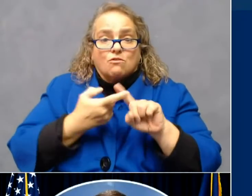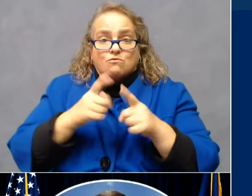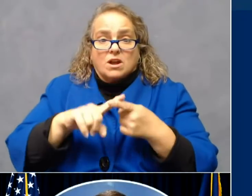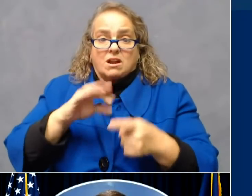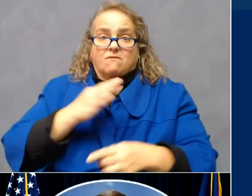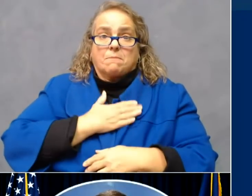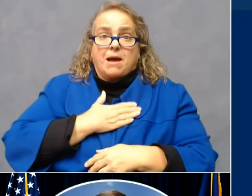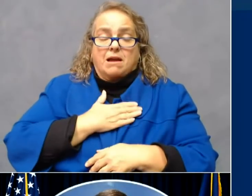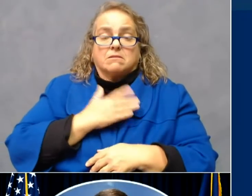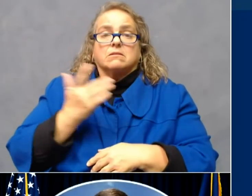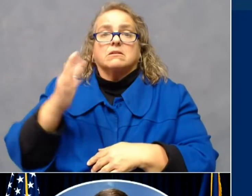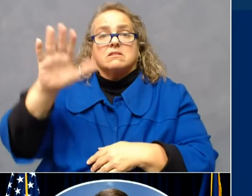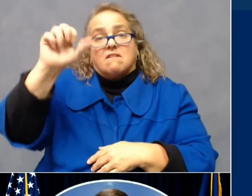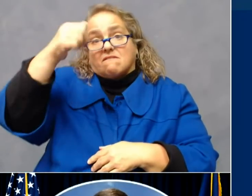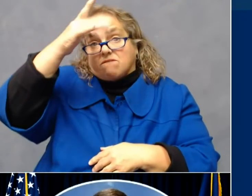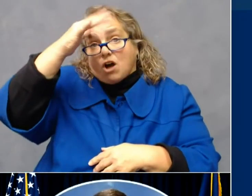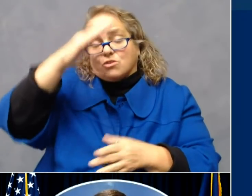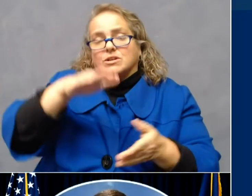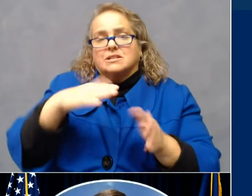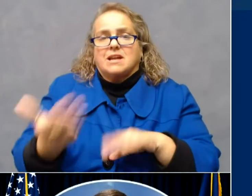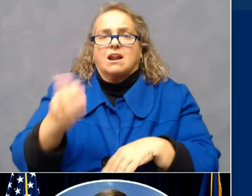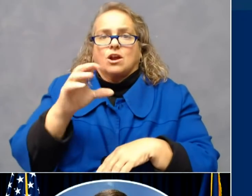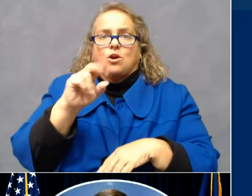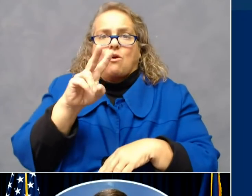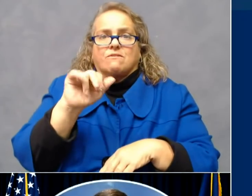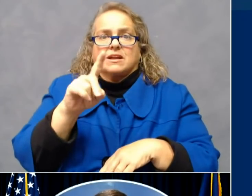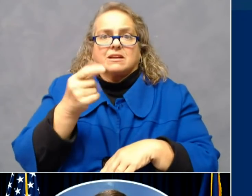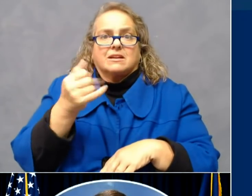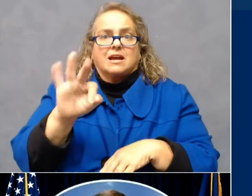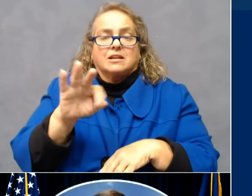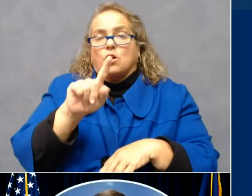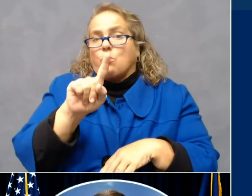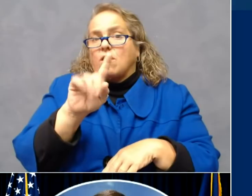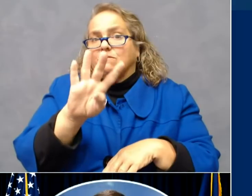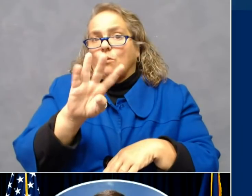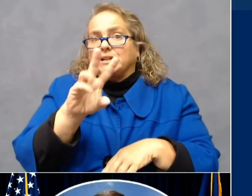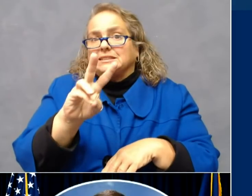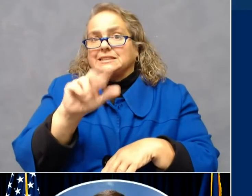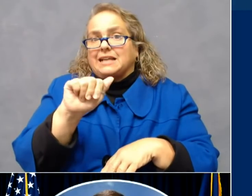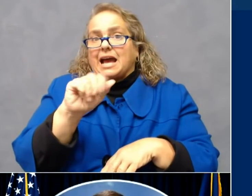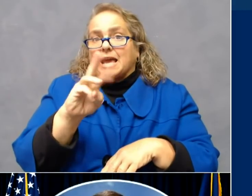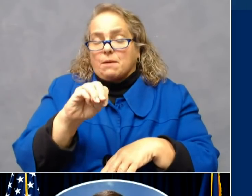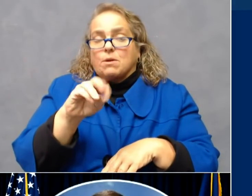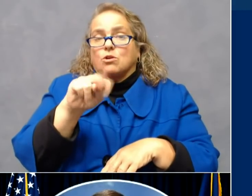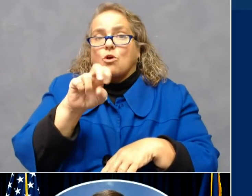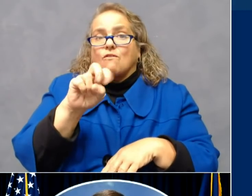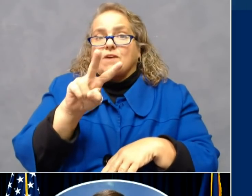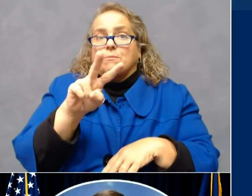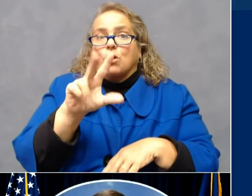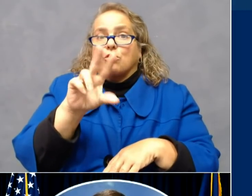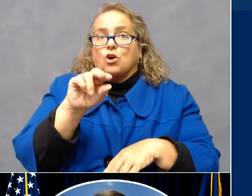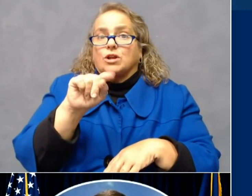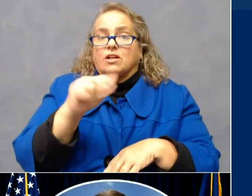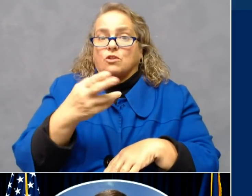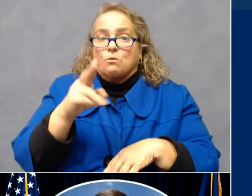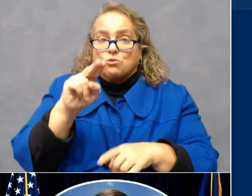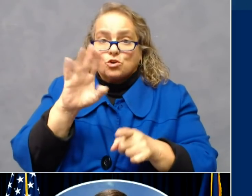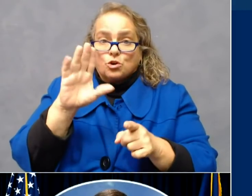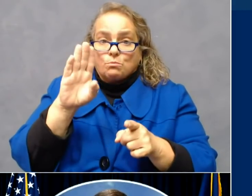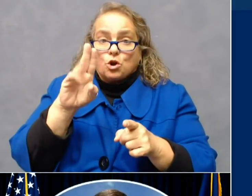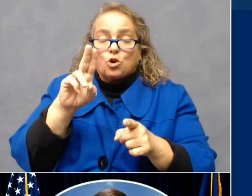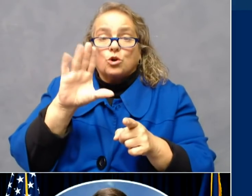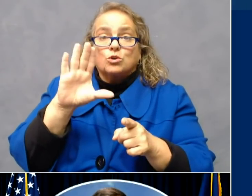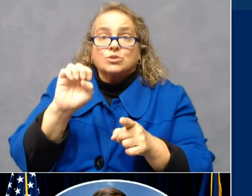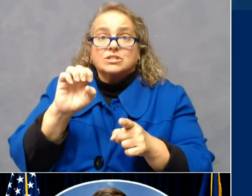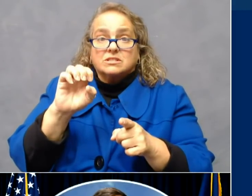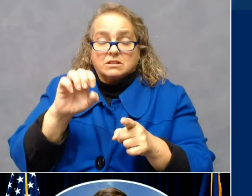COVID-19. At 1:46 a.m. on November 30th, Bruce Gdansky, 76, passed away